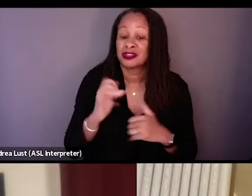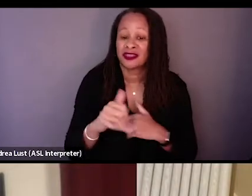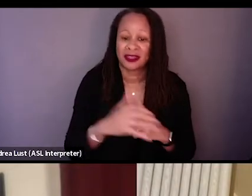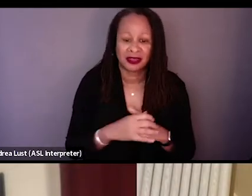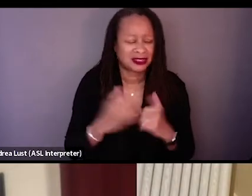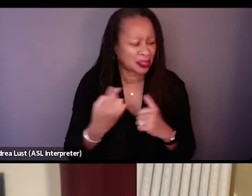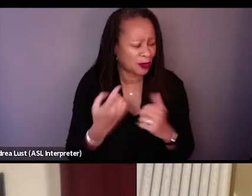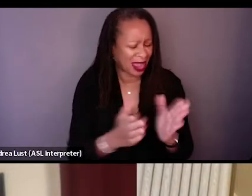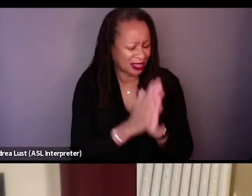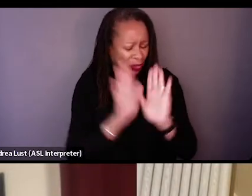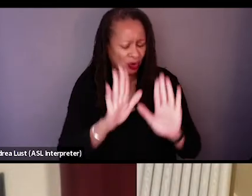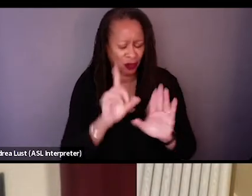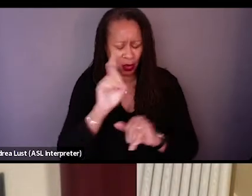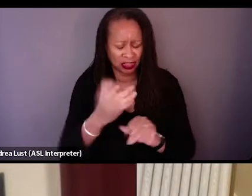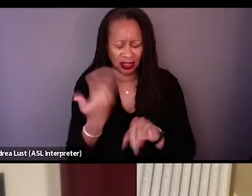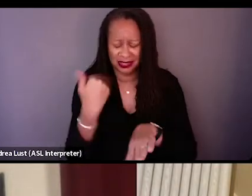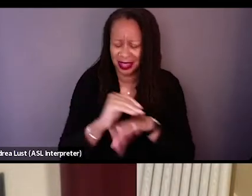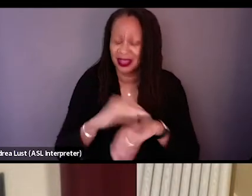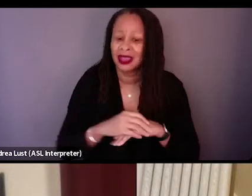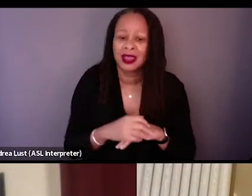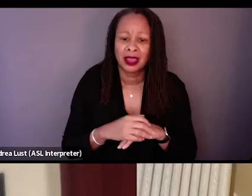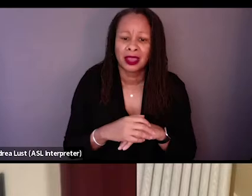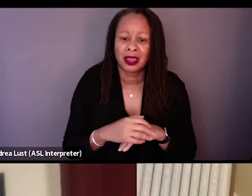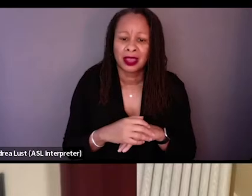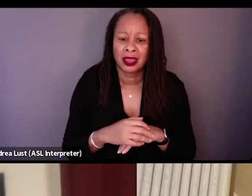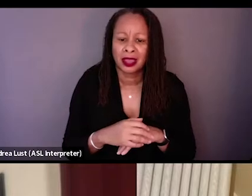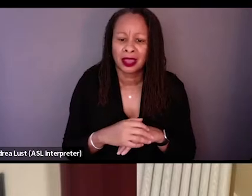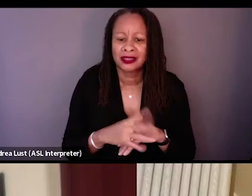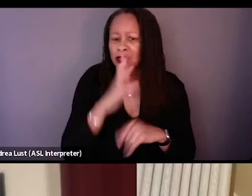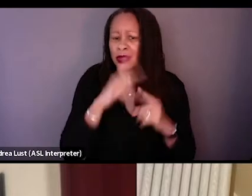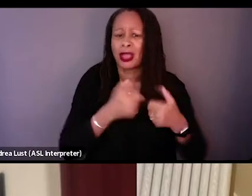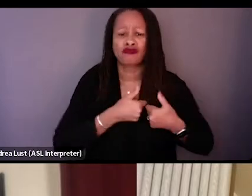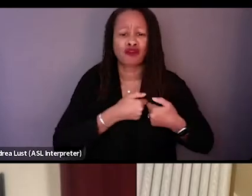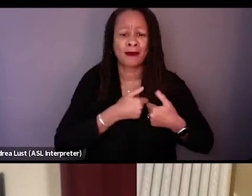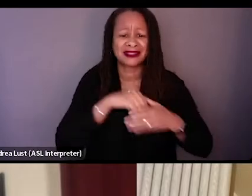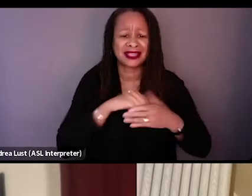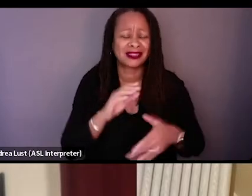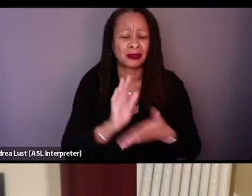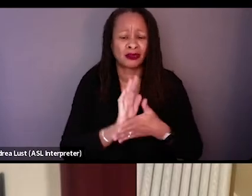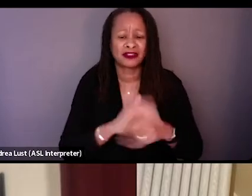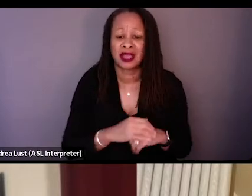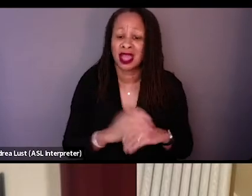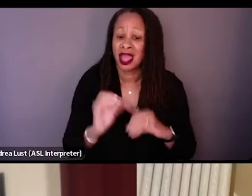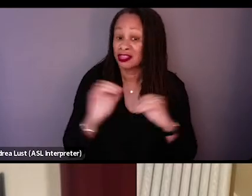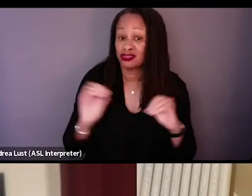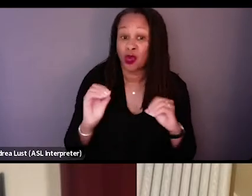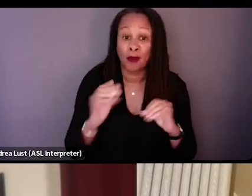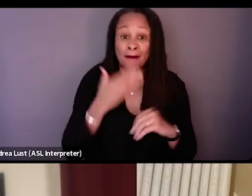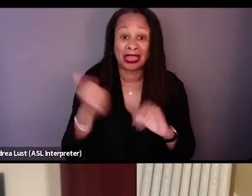great question last night that about romance in these movies. I said, there's no better case of